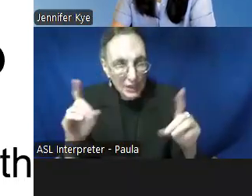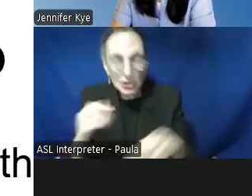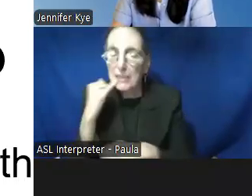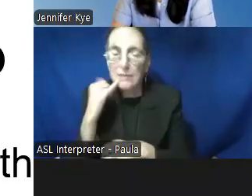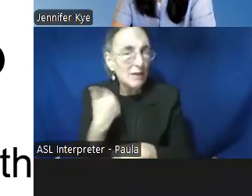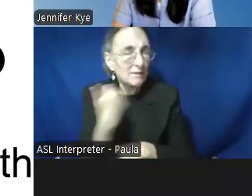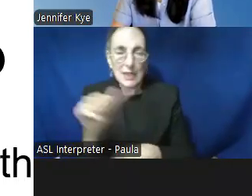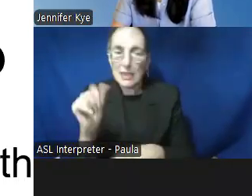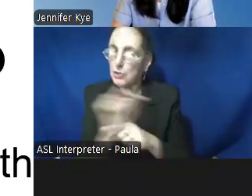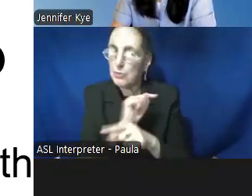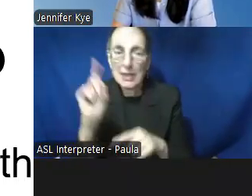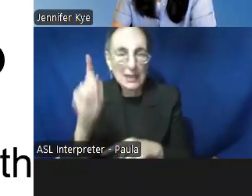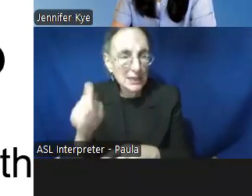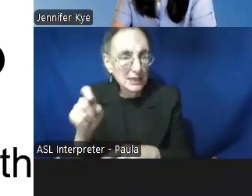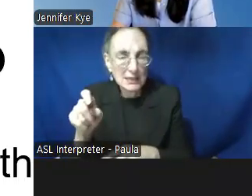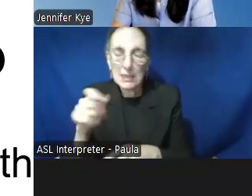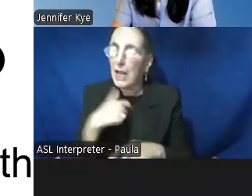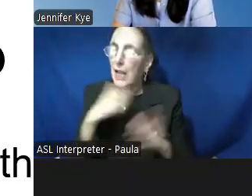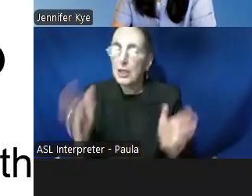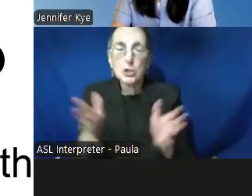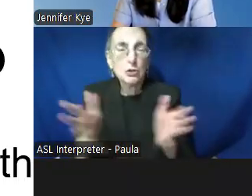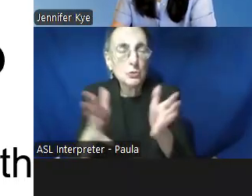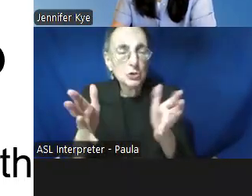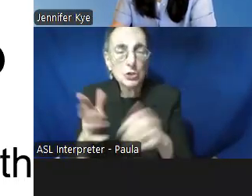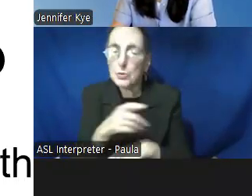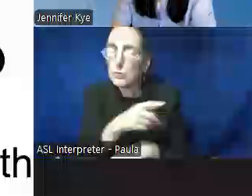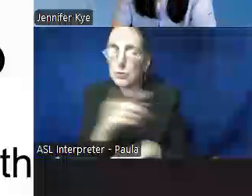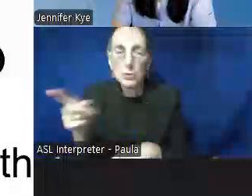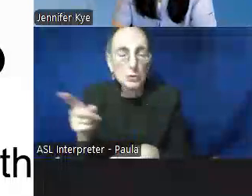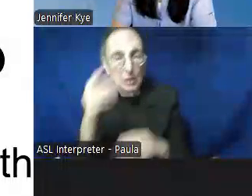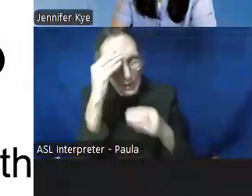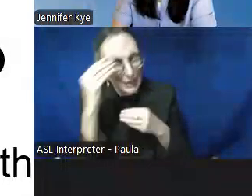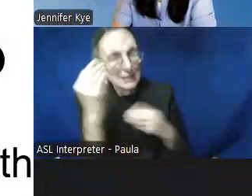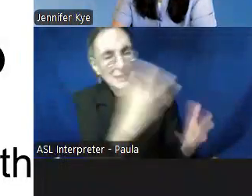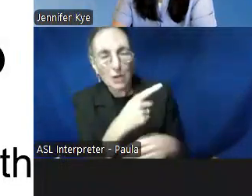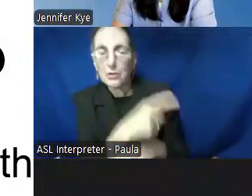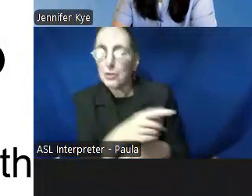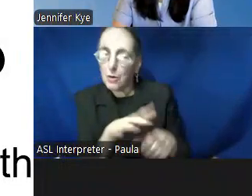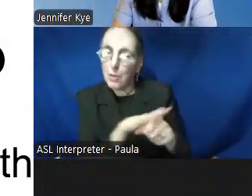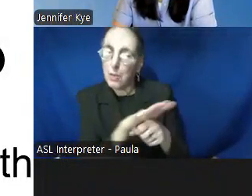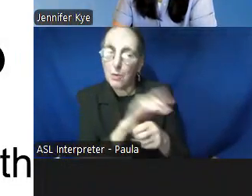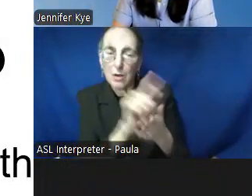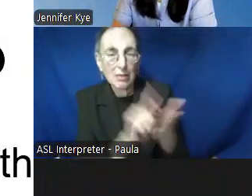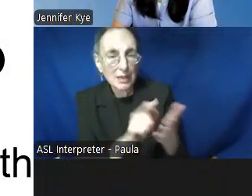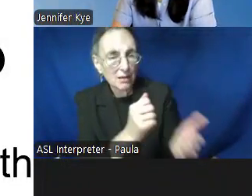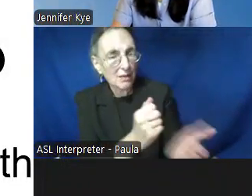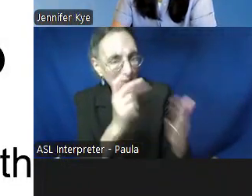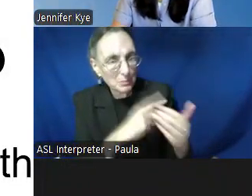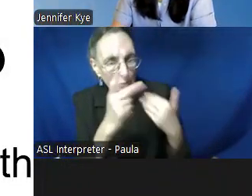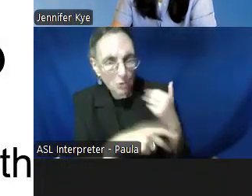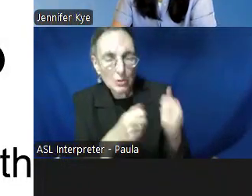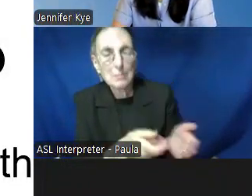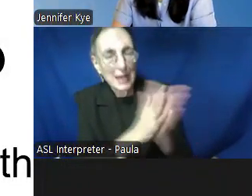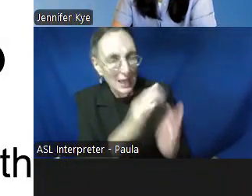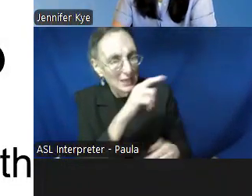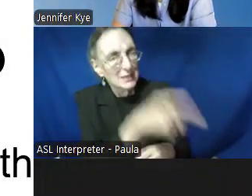training needs, I encourage you to let your local legal aid programs know and ask them to present